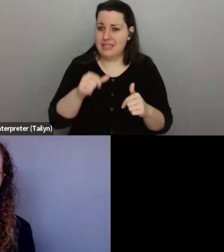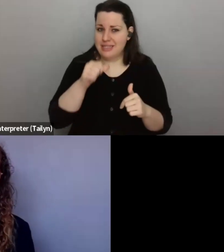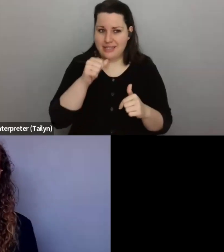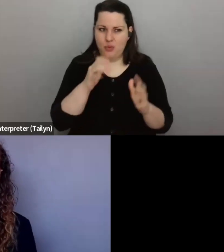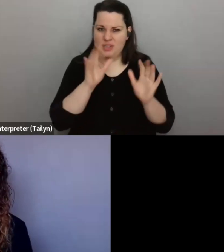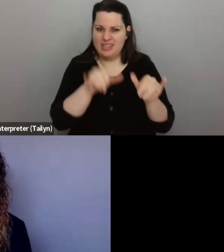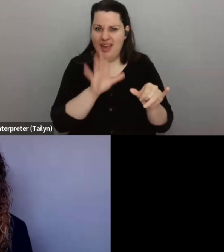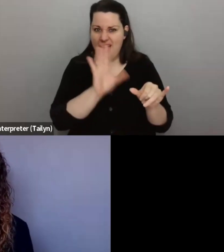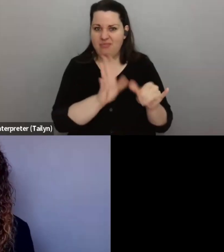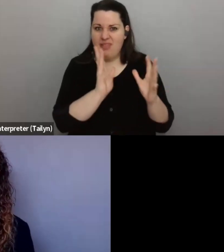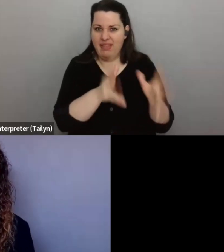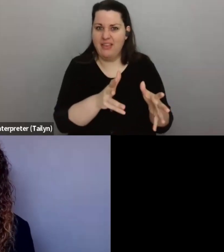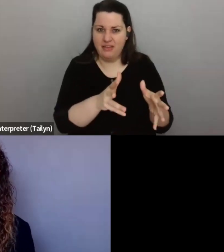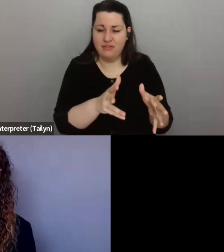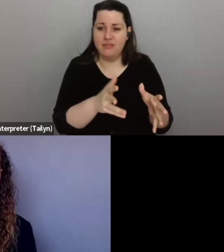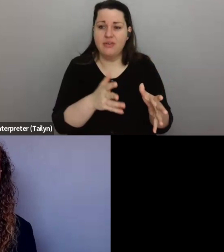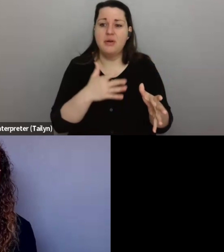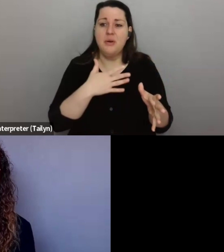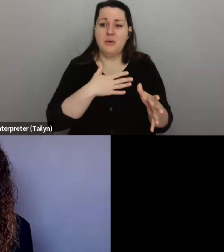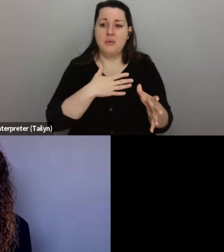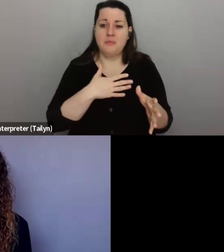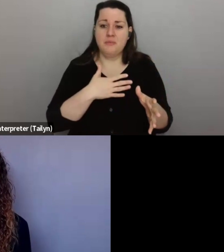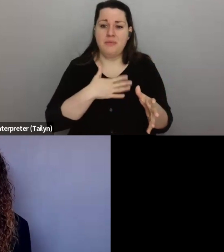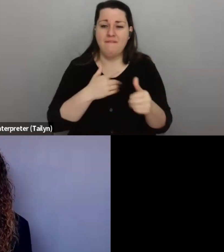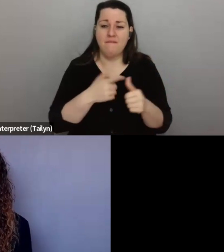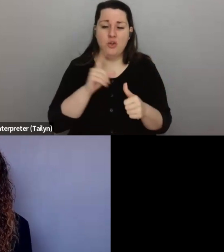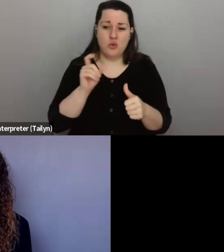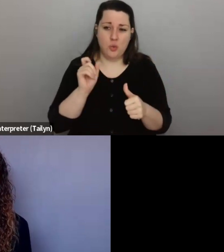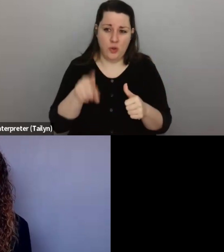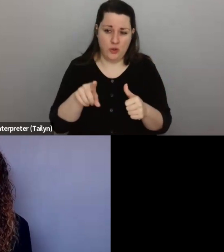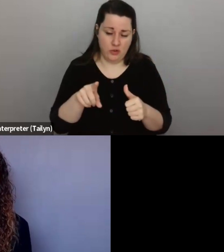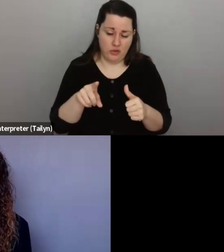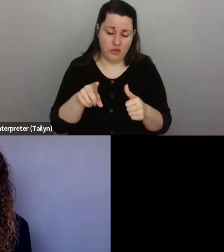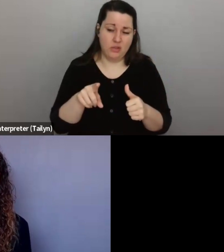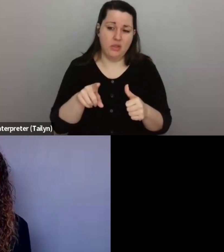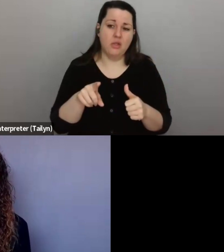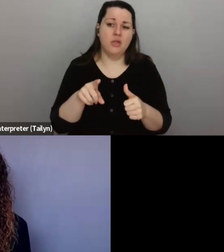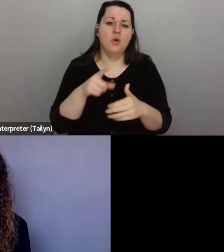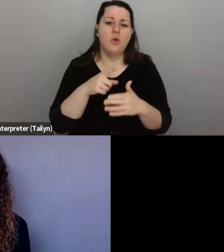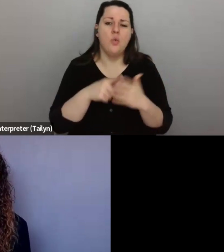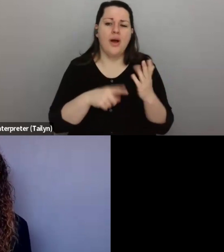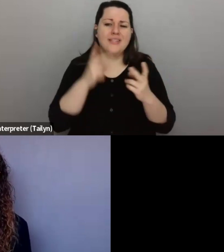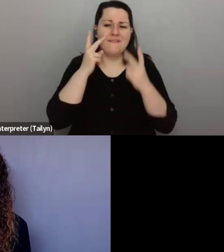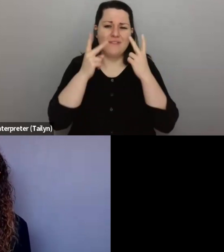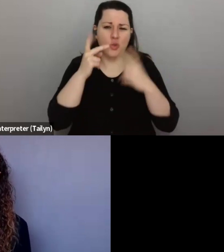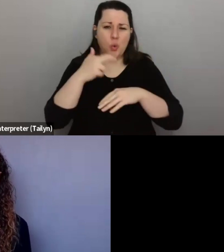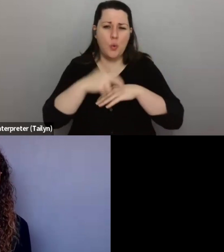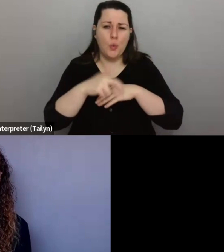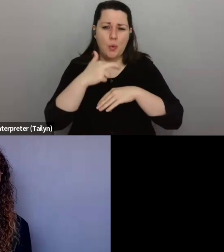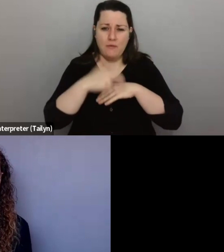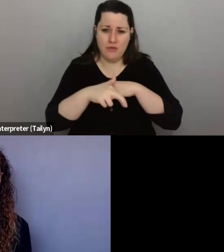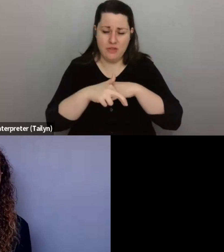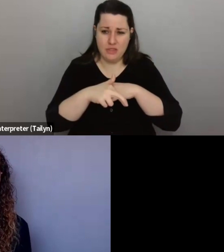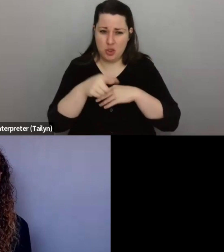at the moment. My first question to you guys, what are visual references that